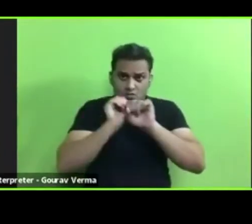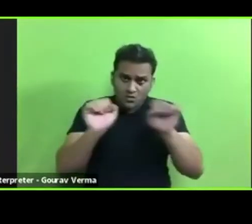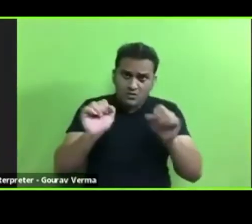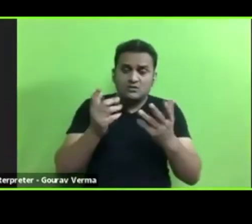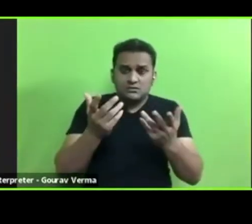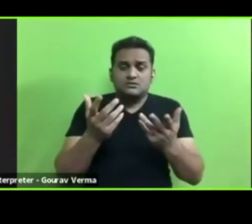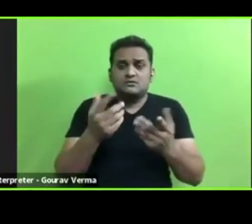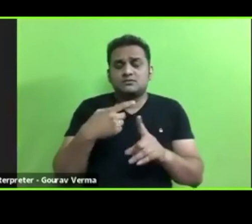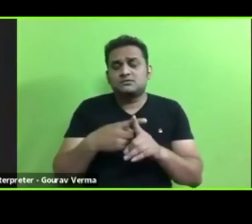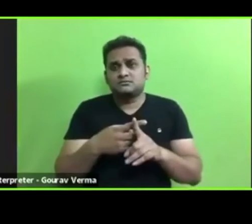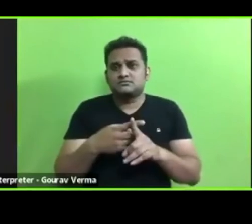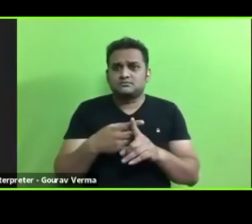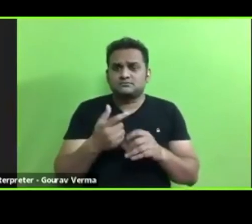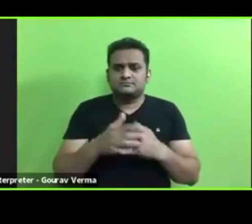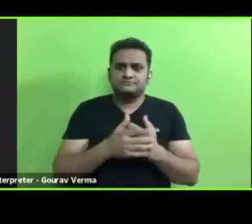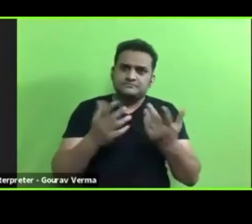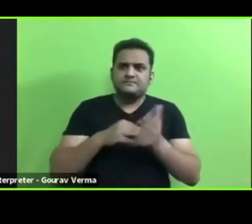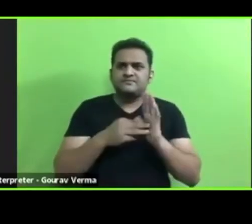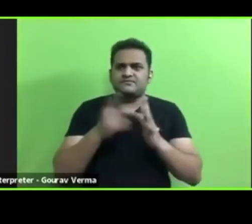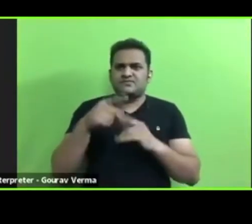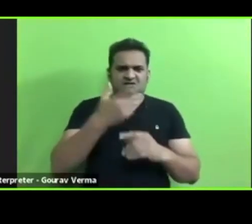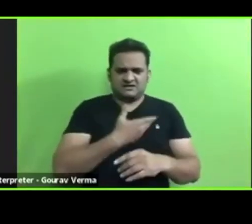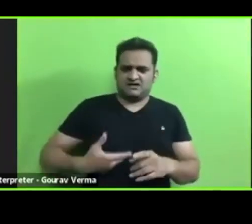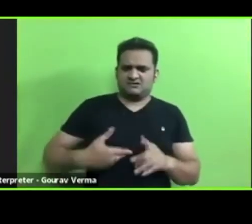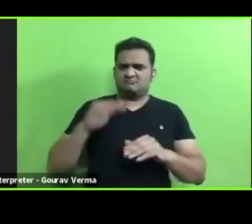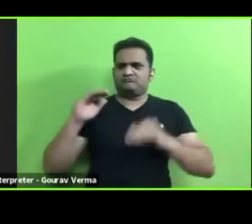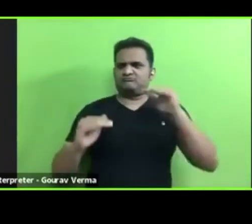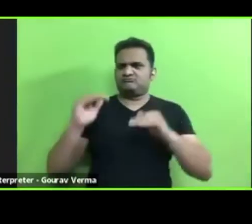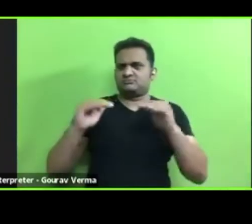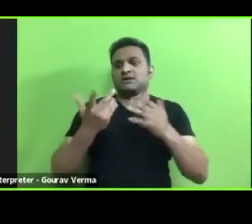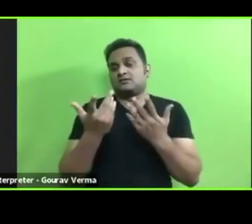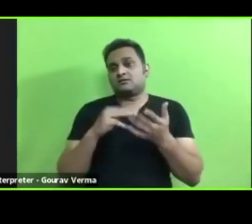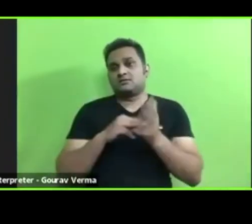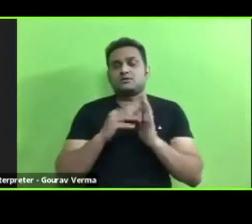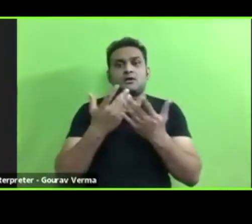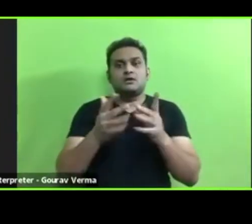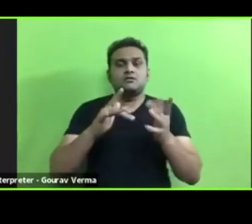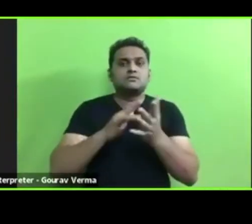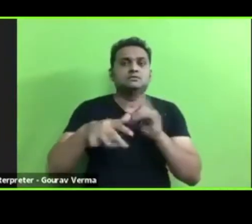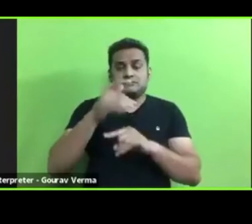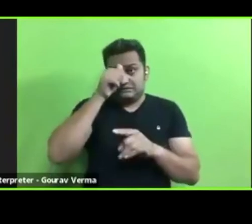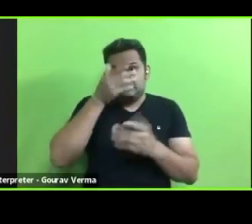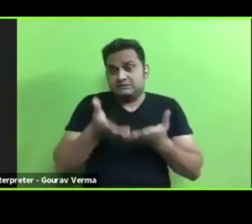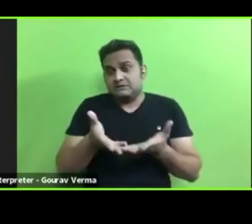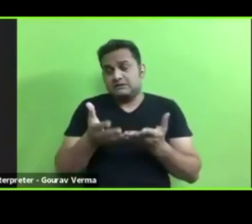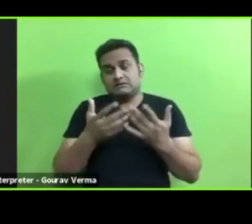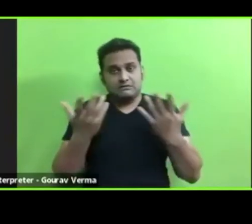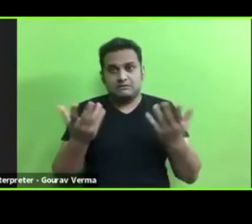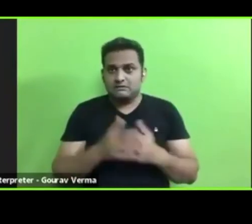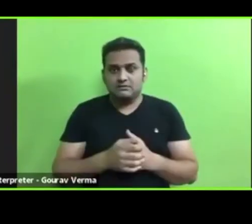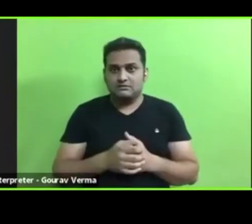are playing the game of caste. Because you would find in any society, especially Indian society, that as